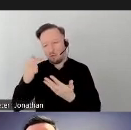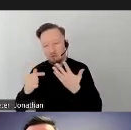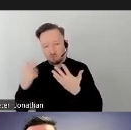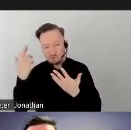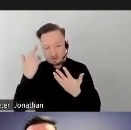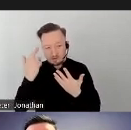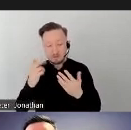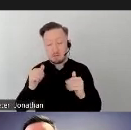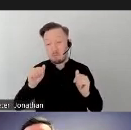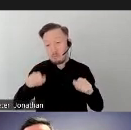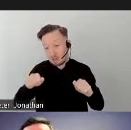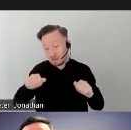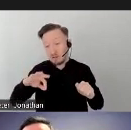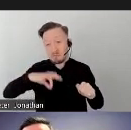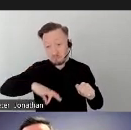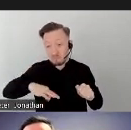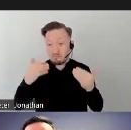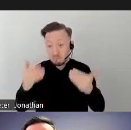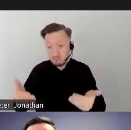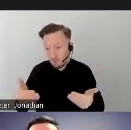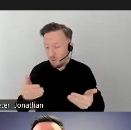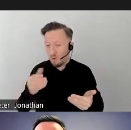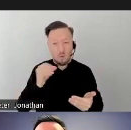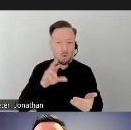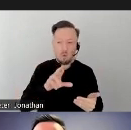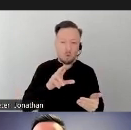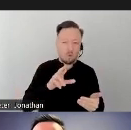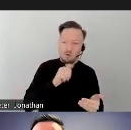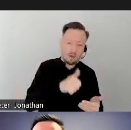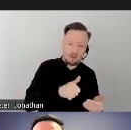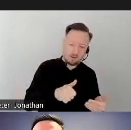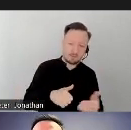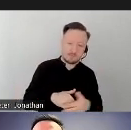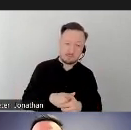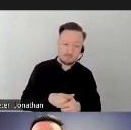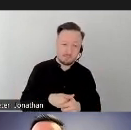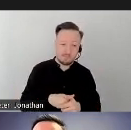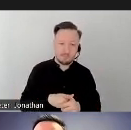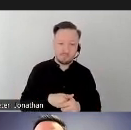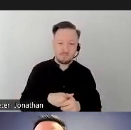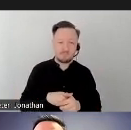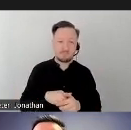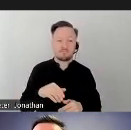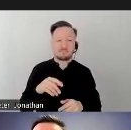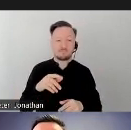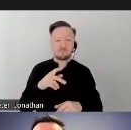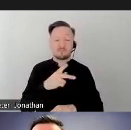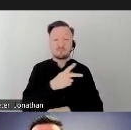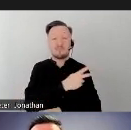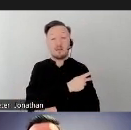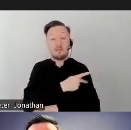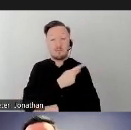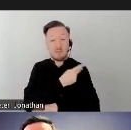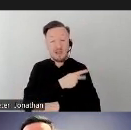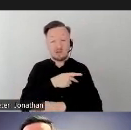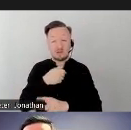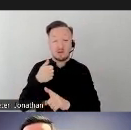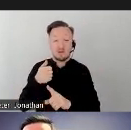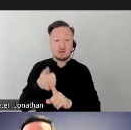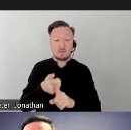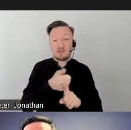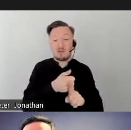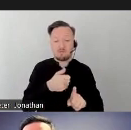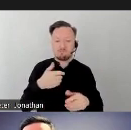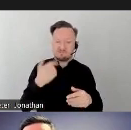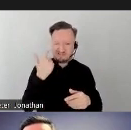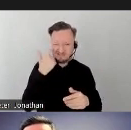in getting a screen done versus not getting a screening for colorectal cancer. And patients with high risk factors that we discussed